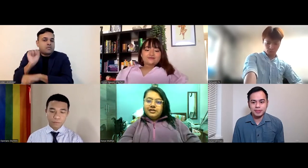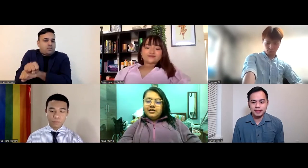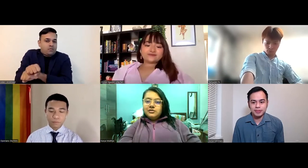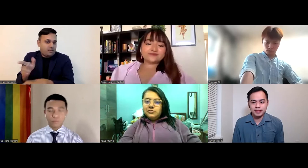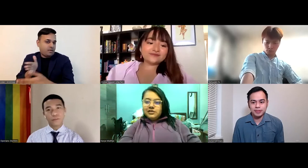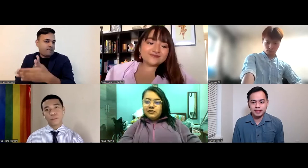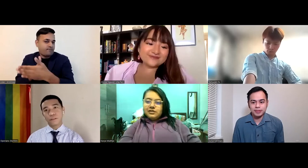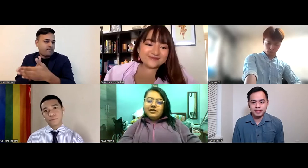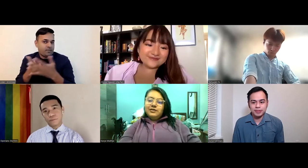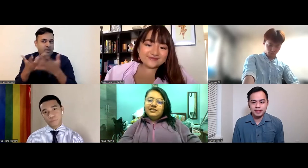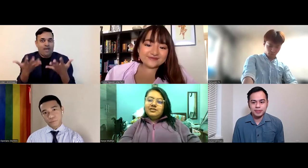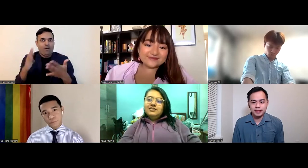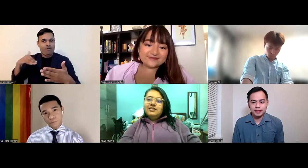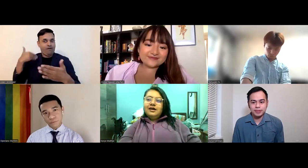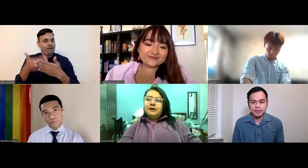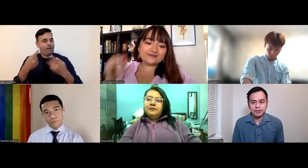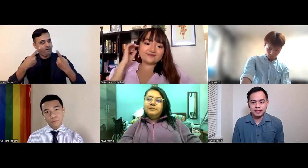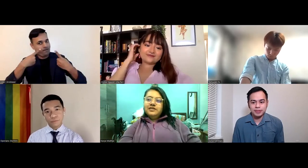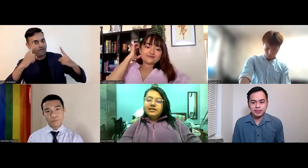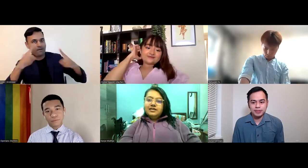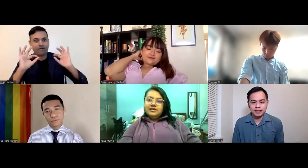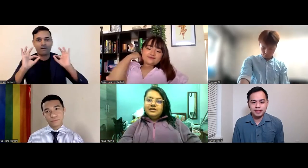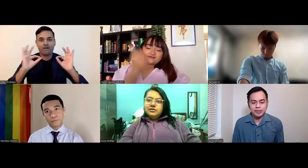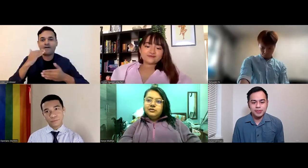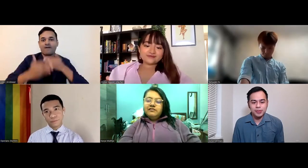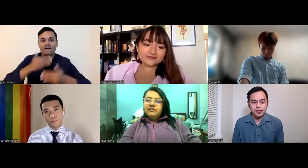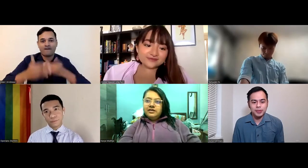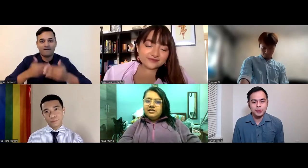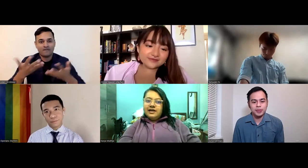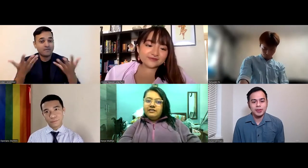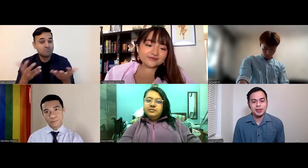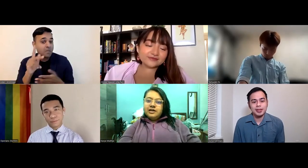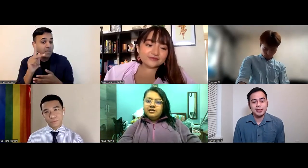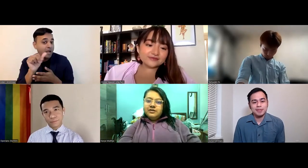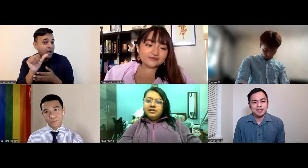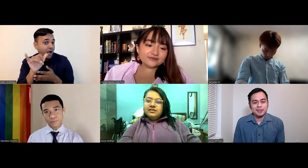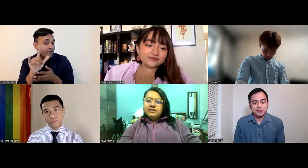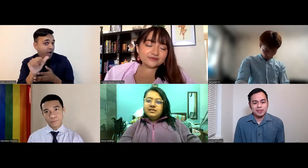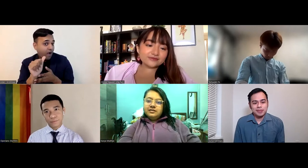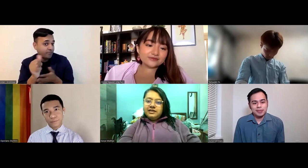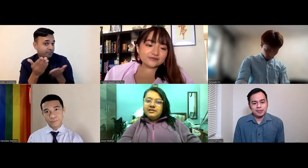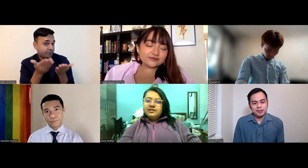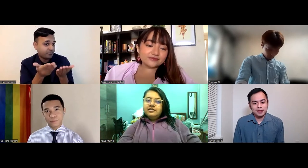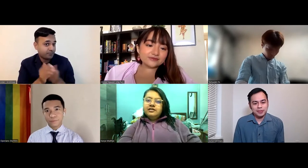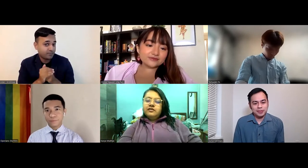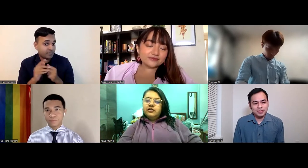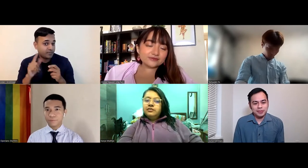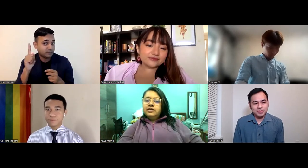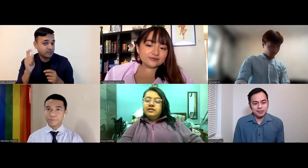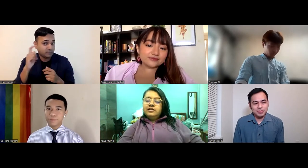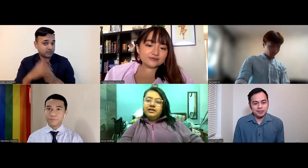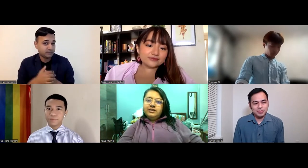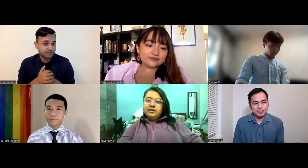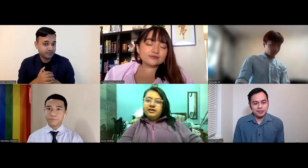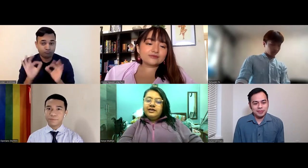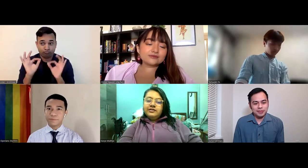Sure. Thank you so much for that question. So my first ever brush with discrimination in the form of, in